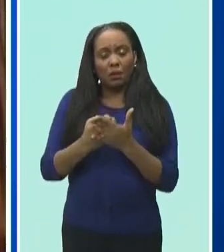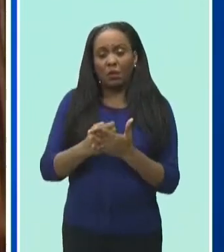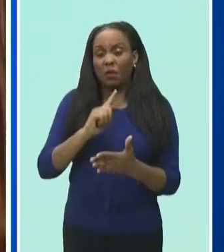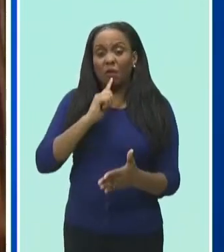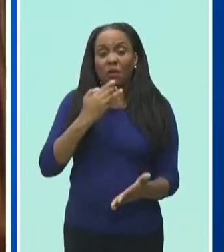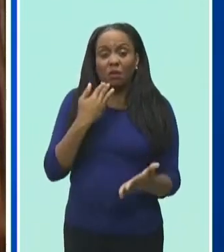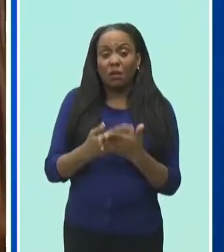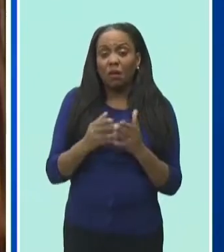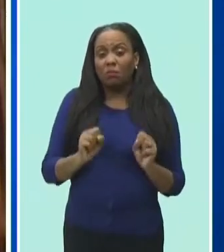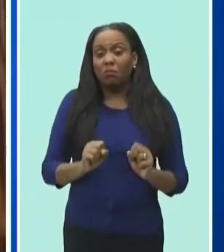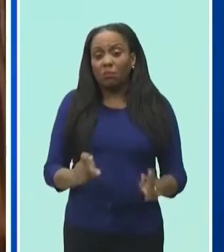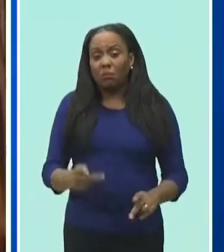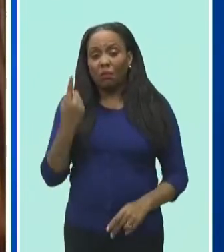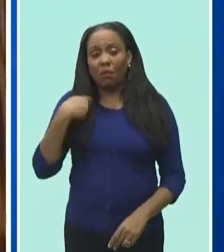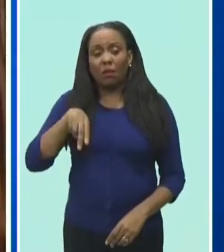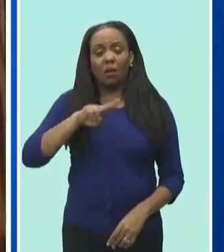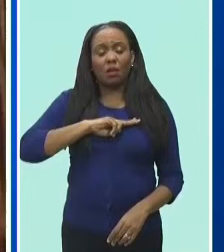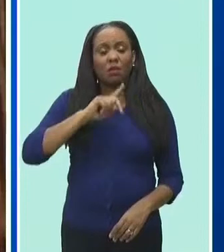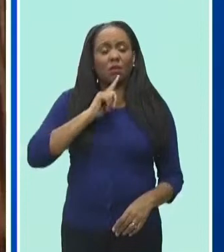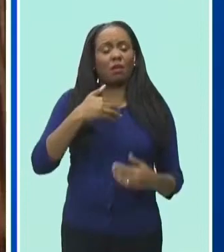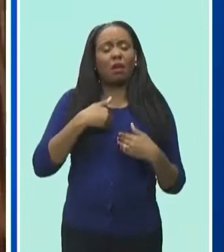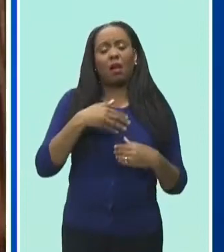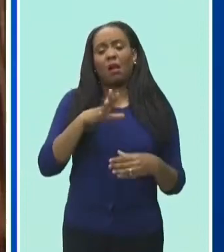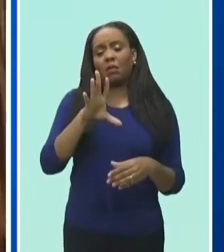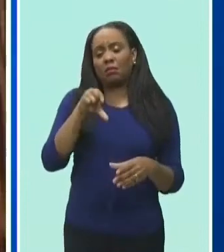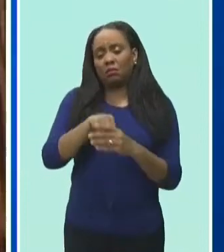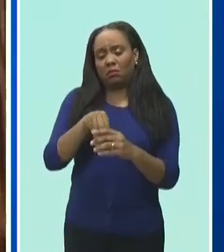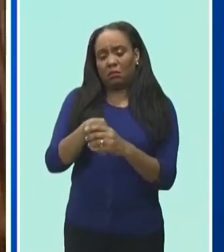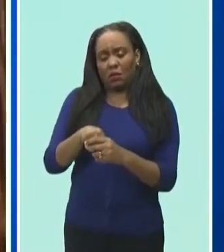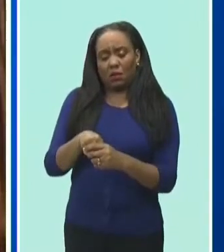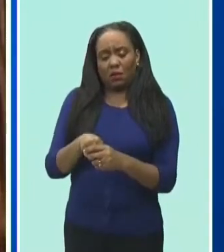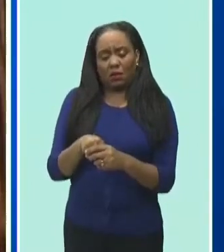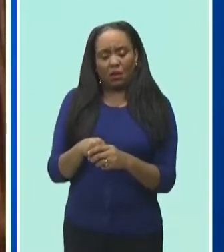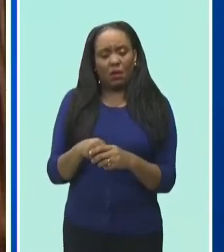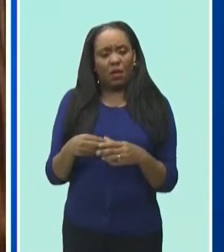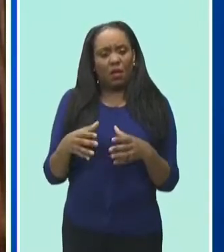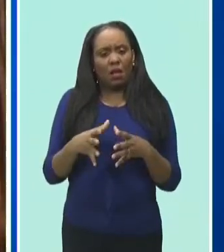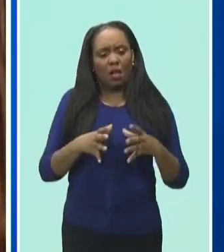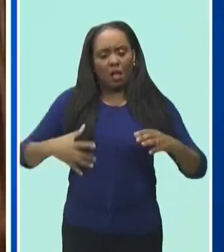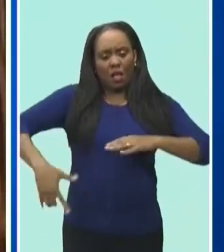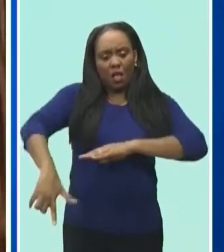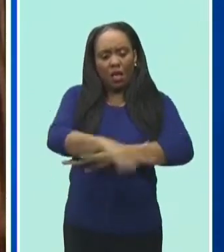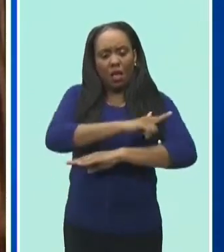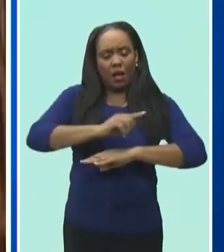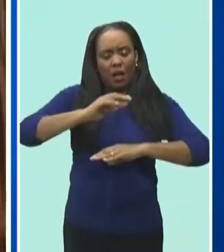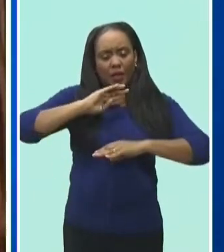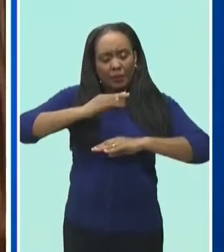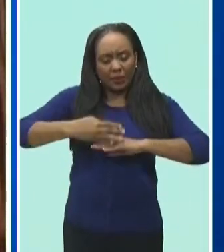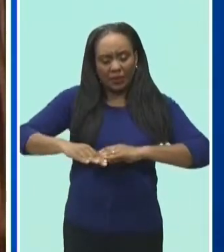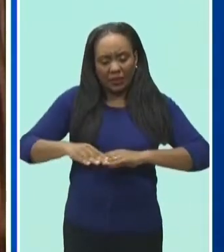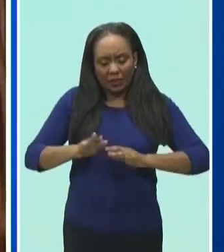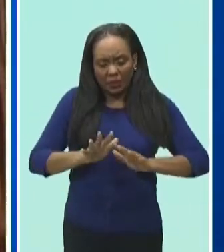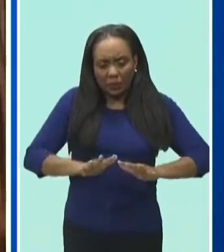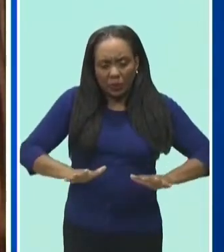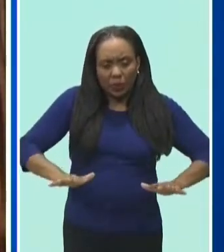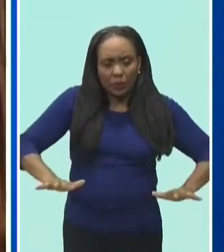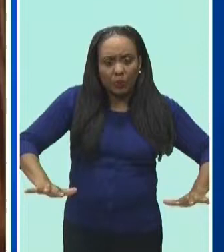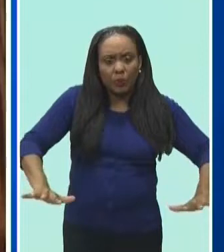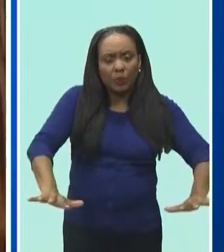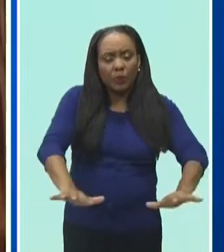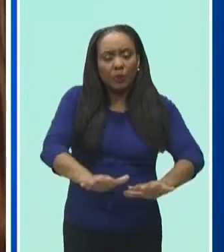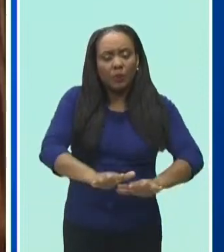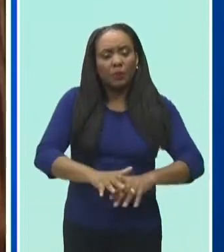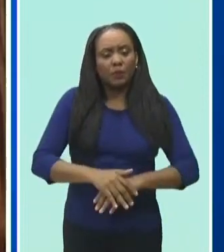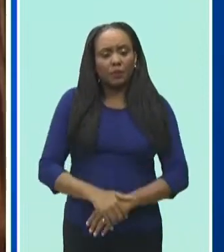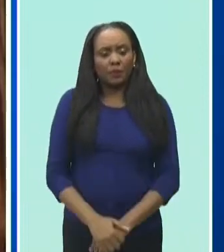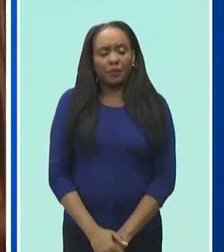for us to have investment in 2 kilometers of beachfront, which we have just allowed to lie idle.